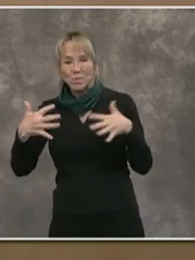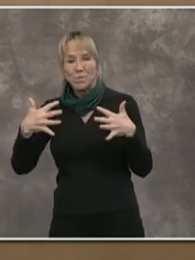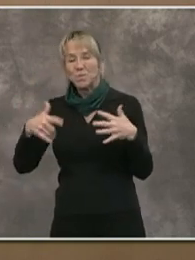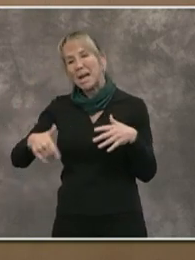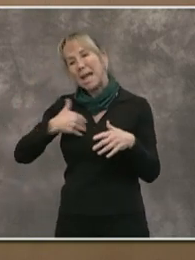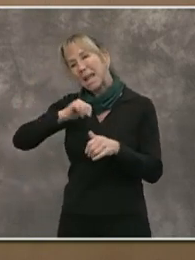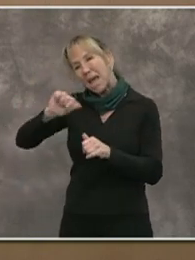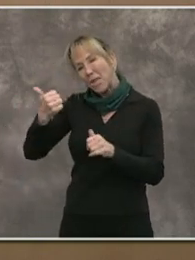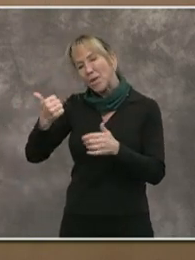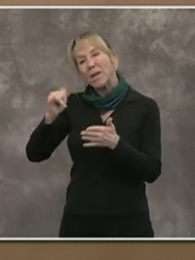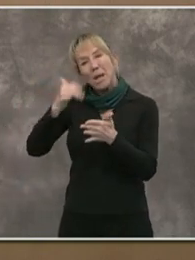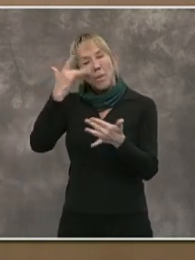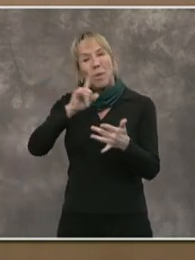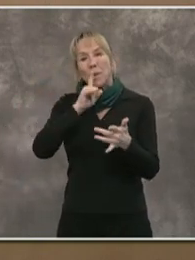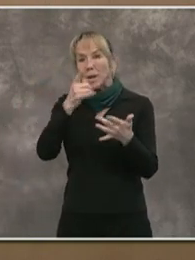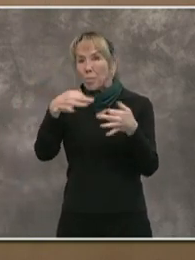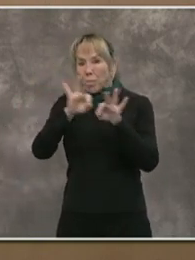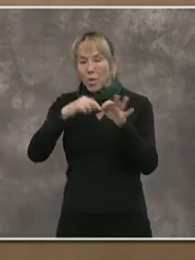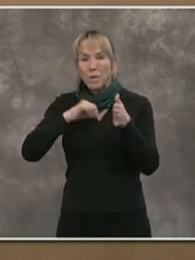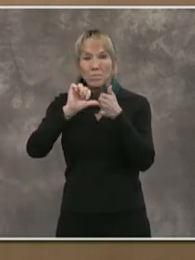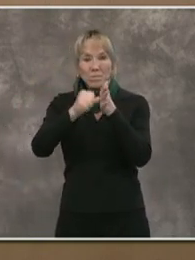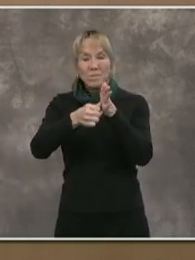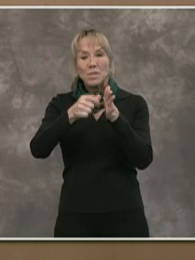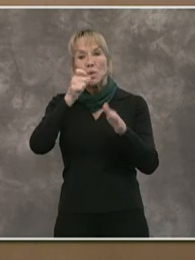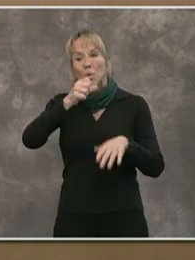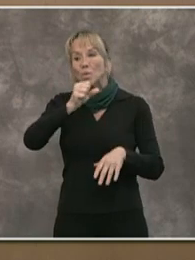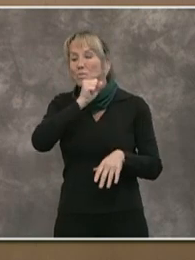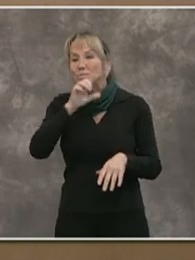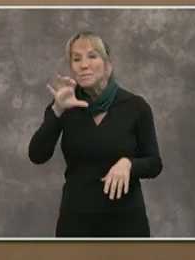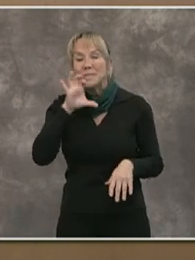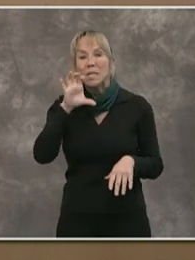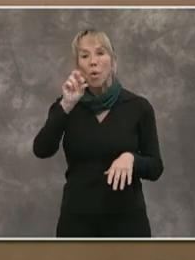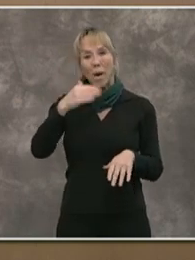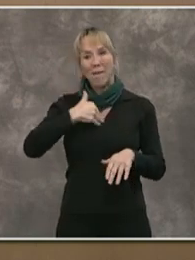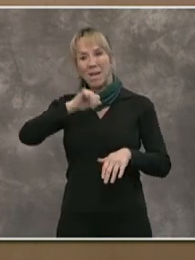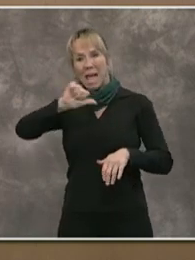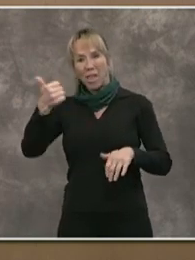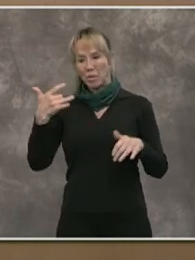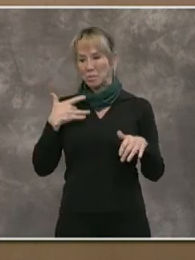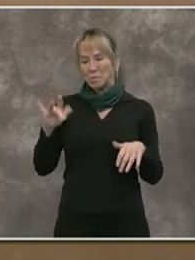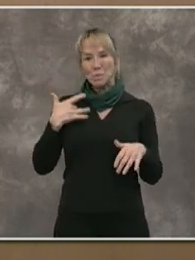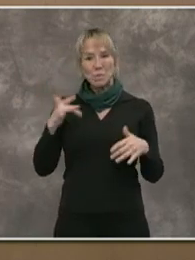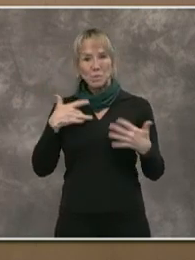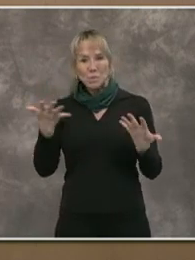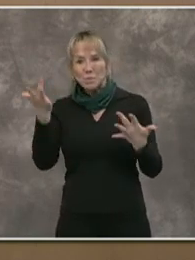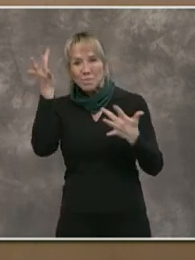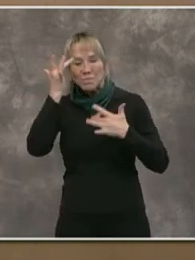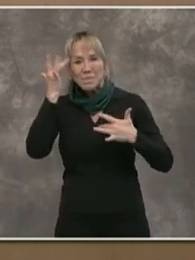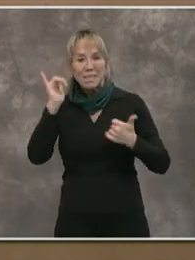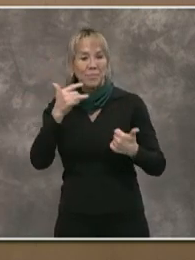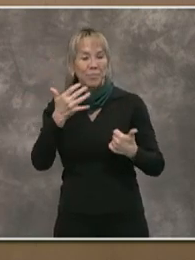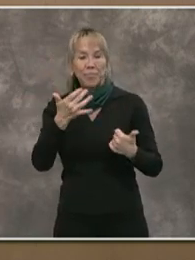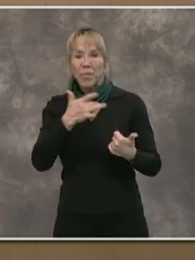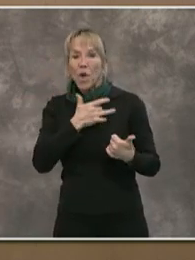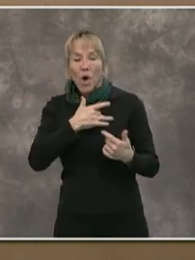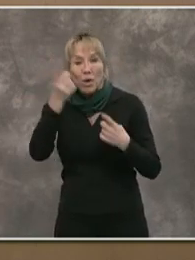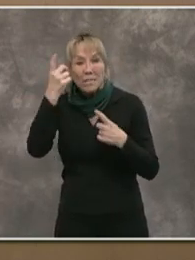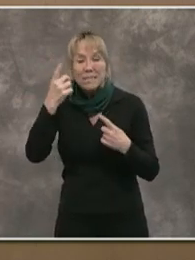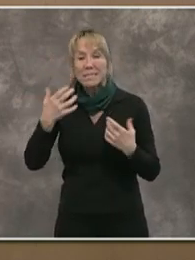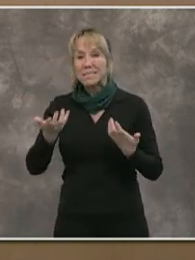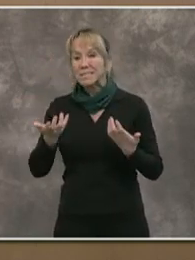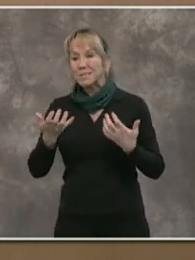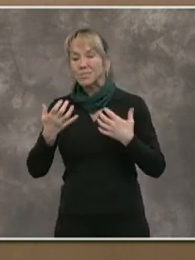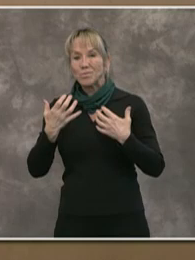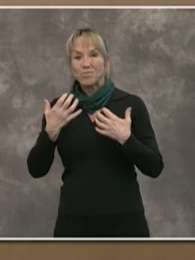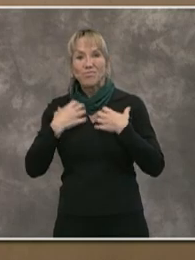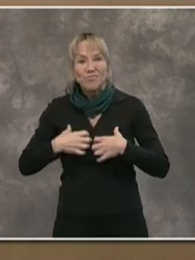our older adults and individuals with underlying medical conditions such as heart disease, chronic lung disease, asthma,